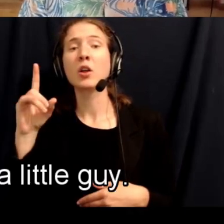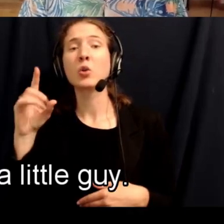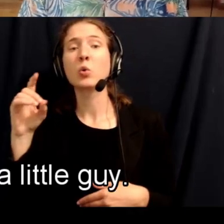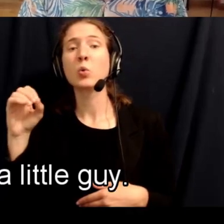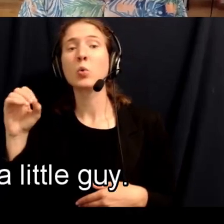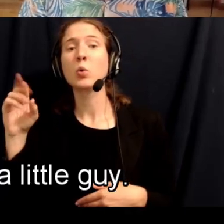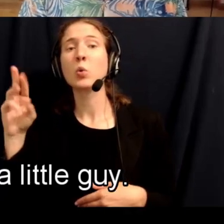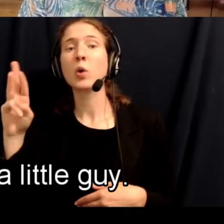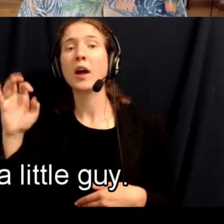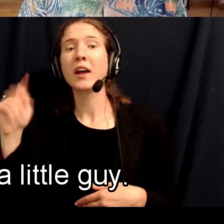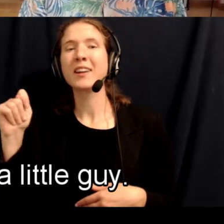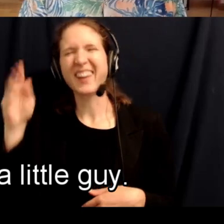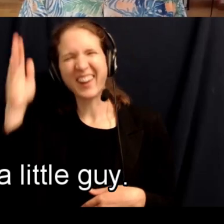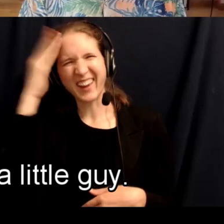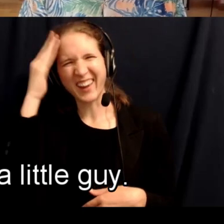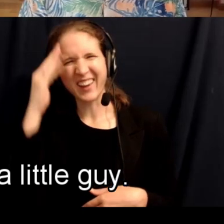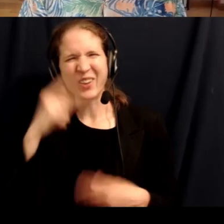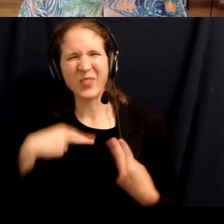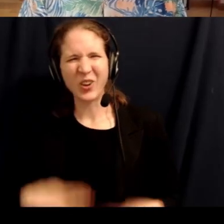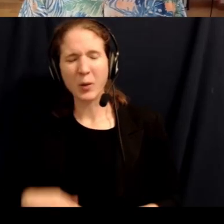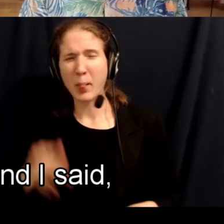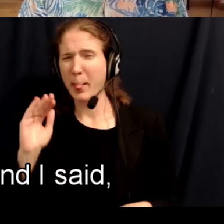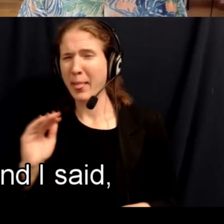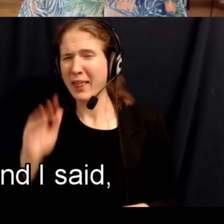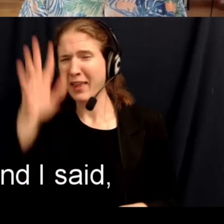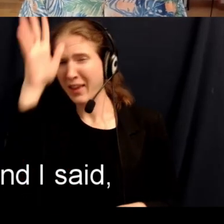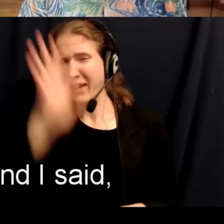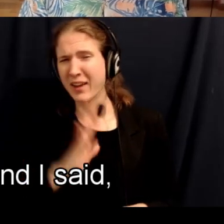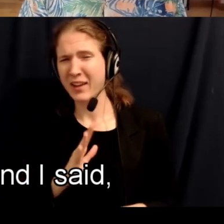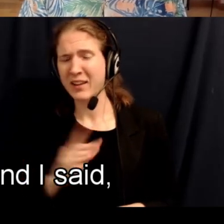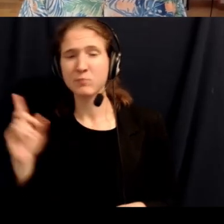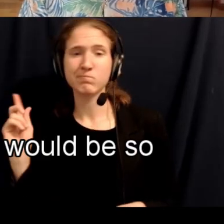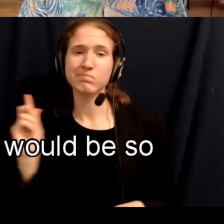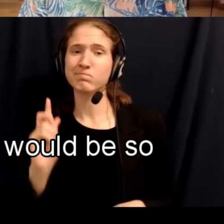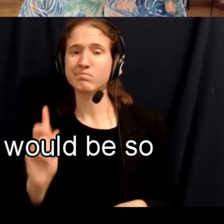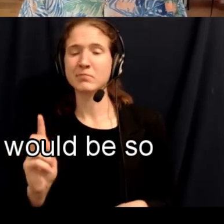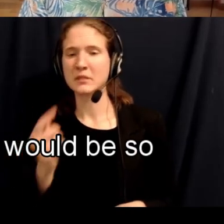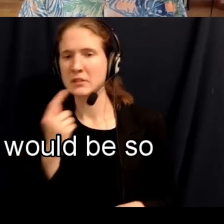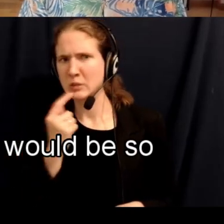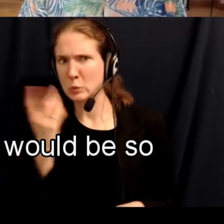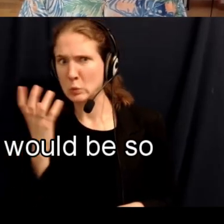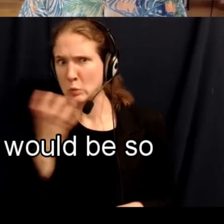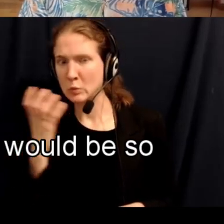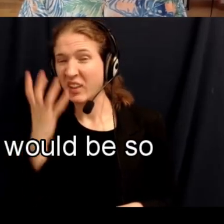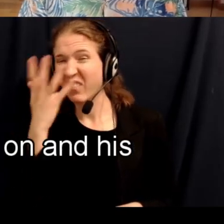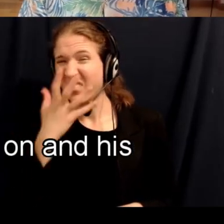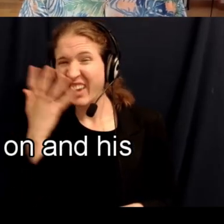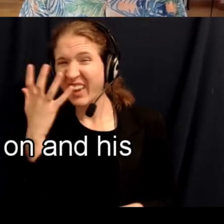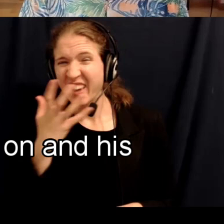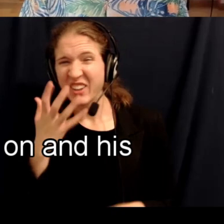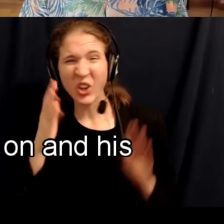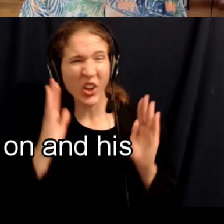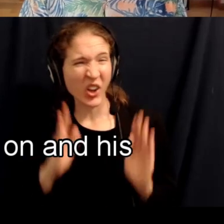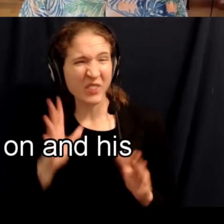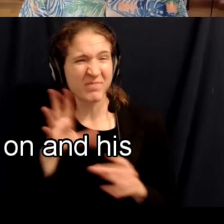his uniform, and he was a little guy. And he walked by me and I said, oh my God, this guy's face would be so awesome as a painting